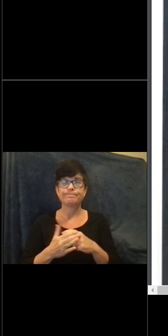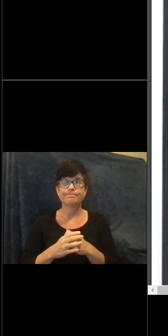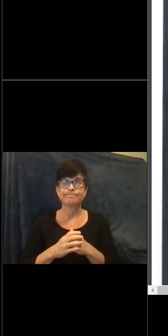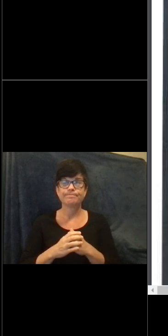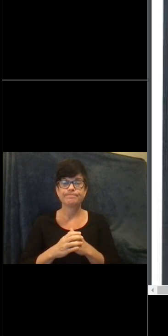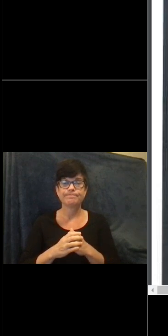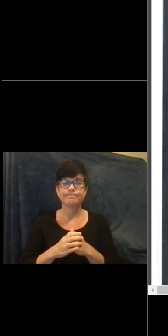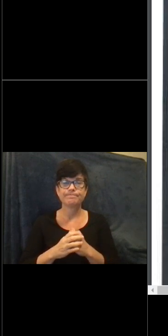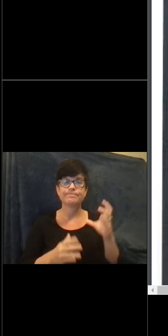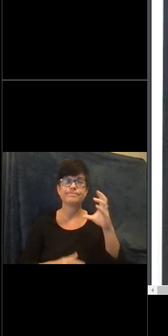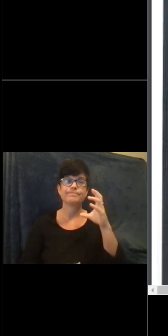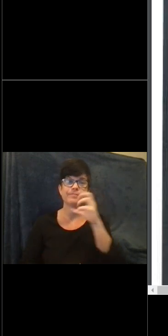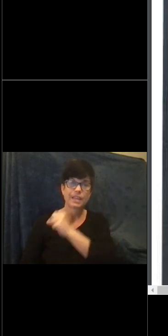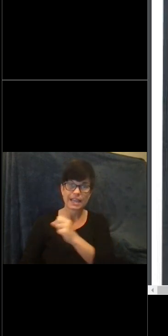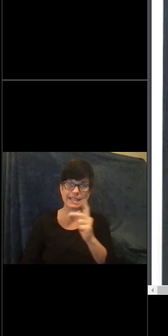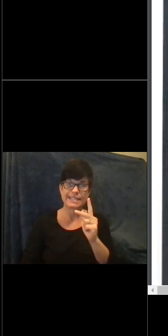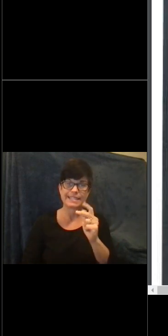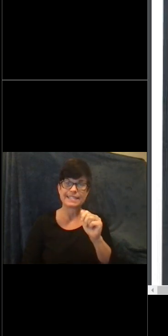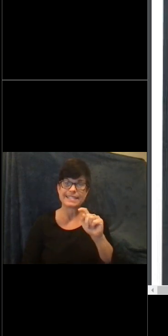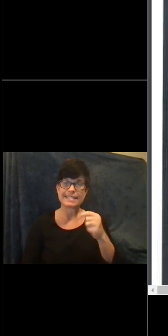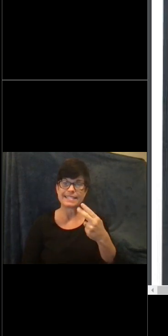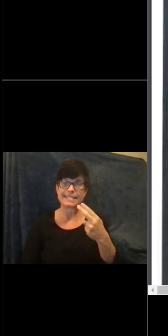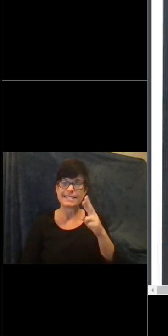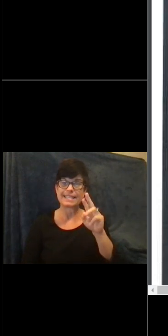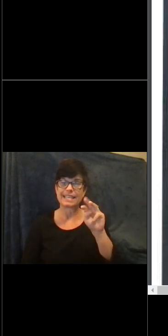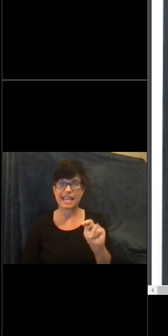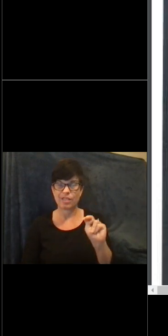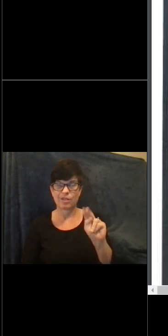and I guess Catherine, maybe this is directed at you.